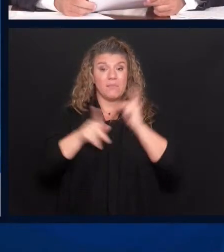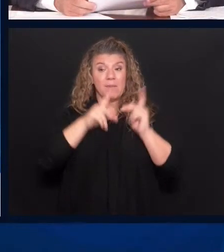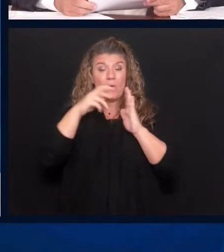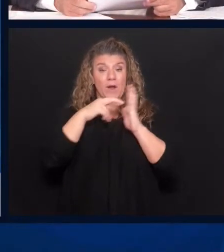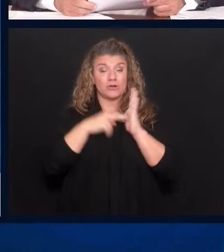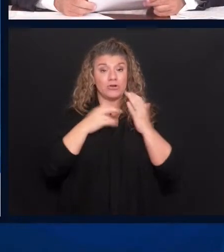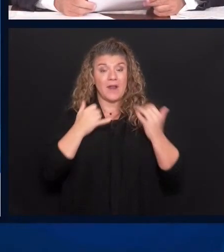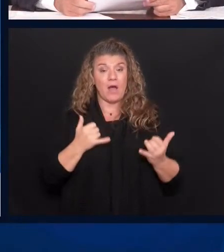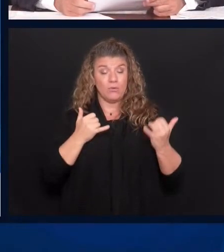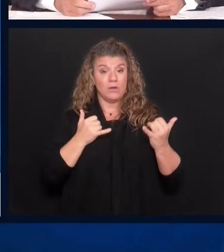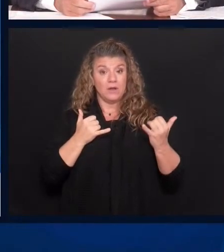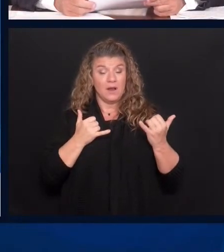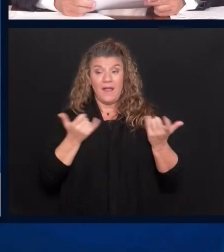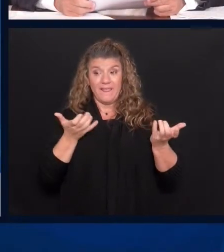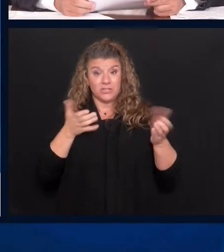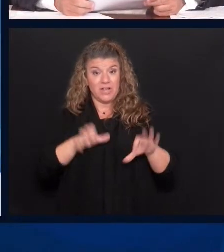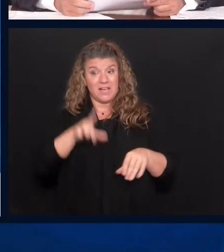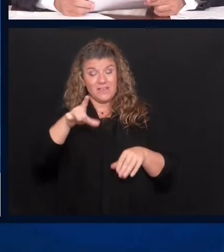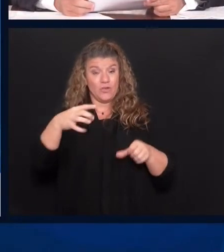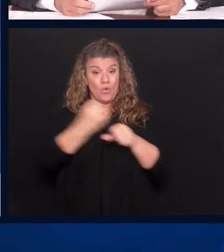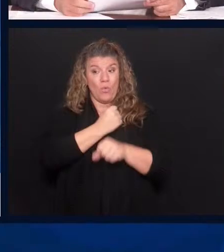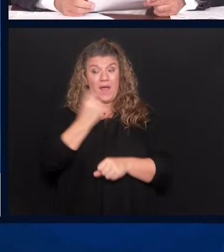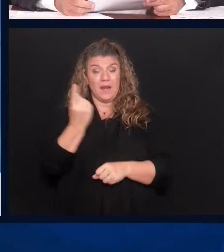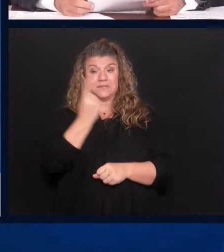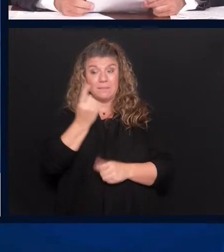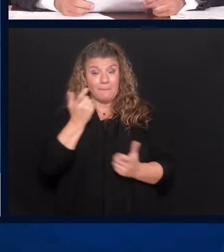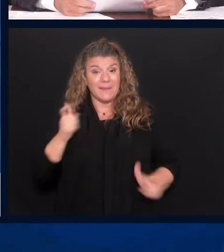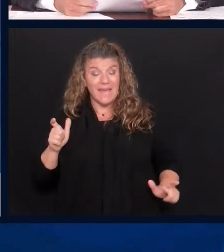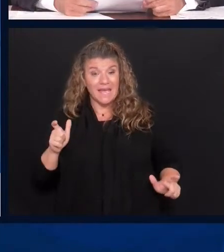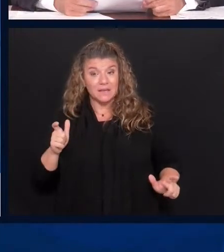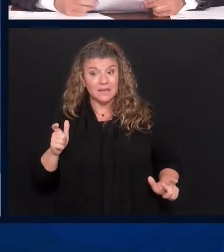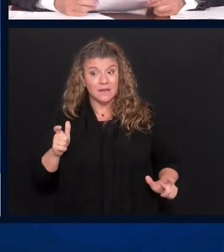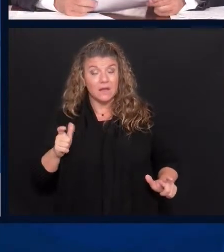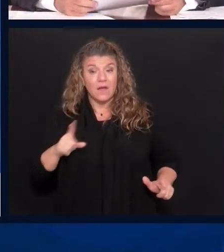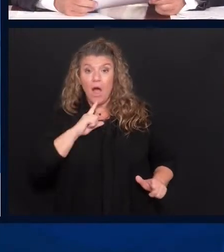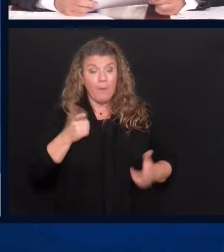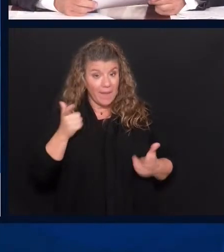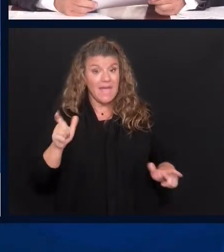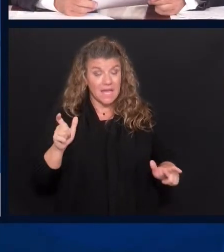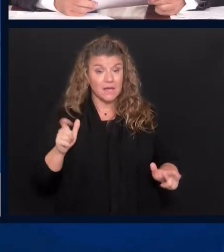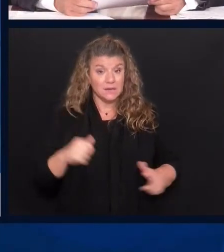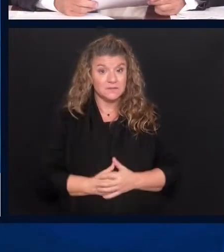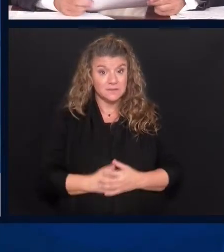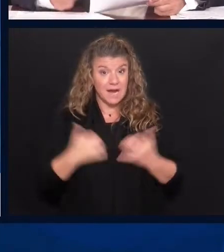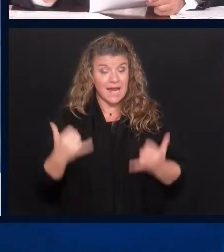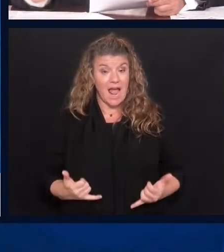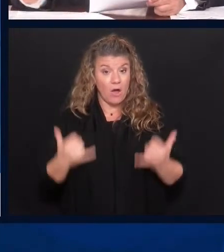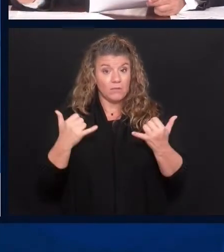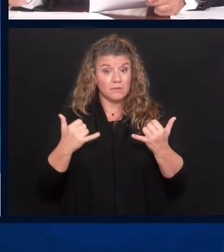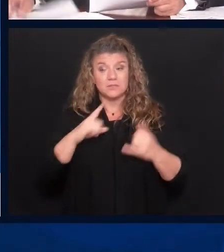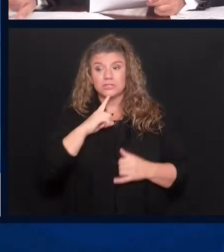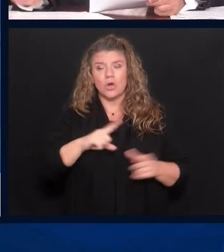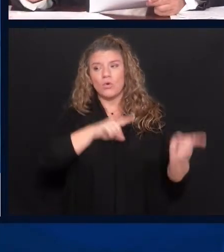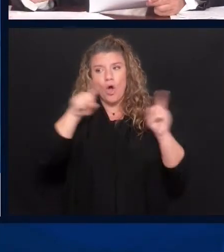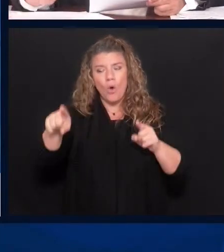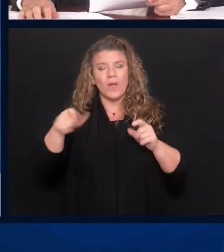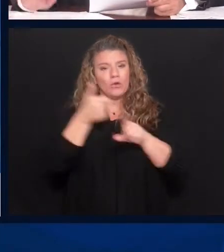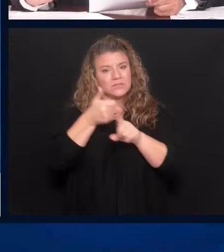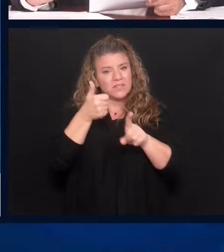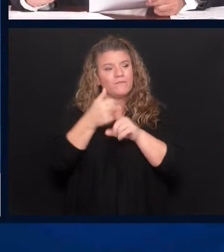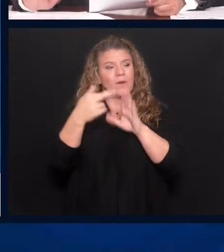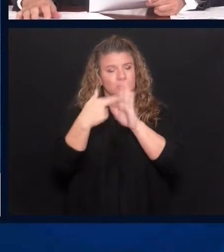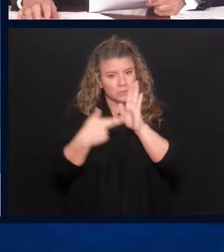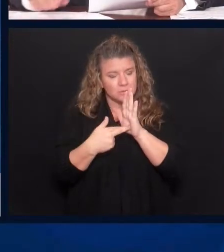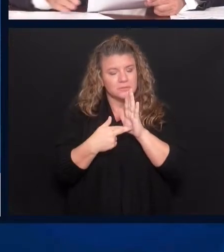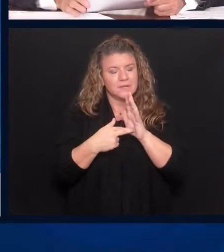right now. The chances of you winning something really big are big and everything right now. So go get yourself registered